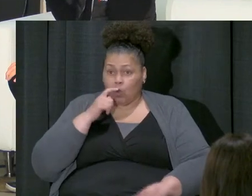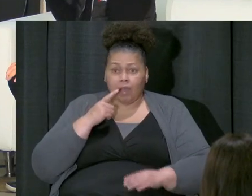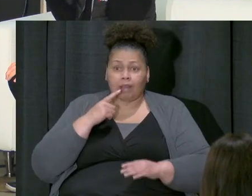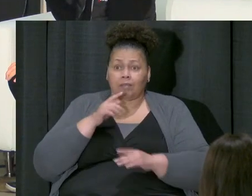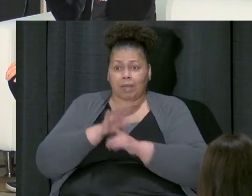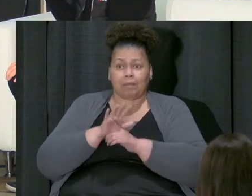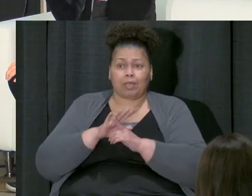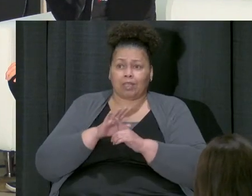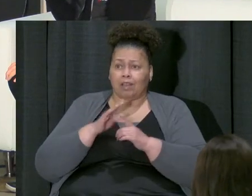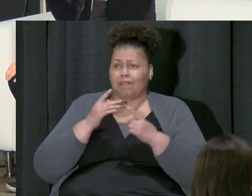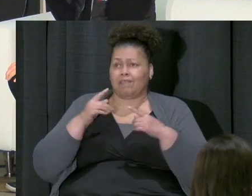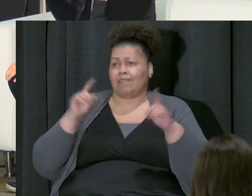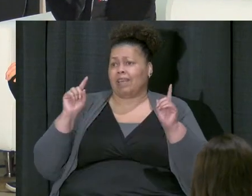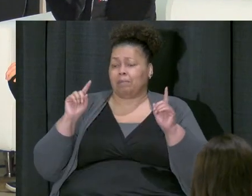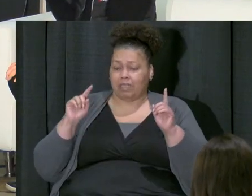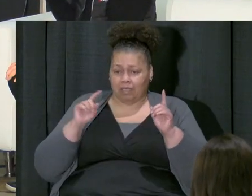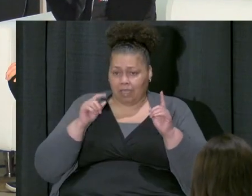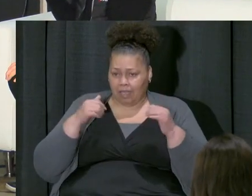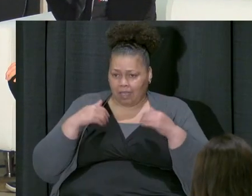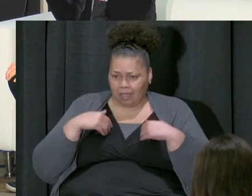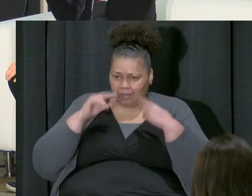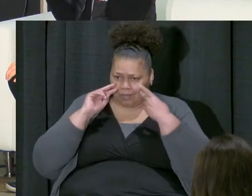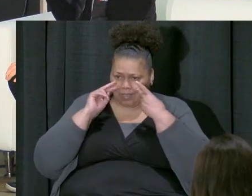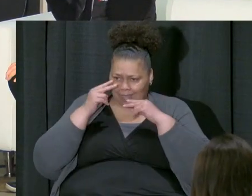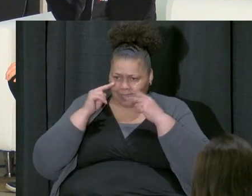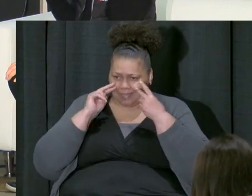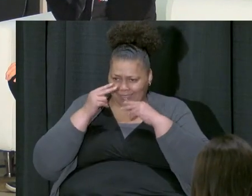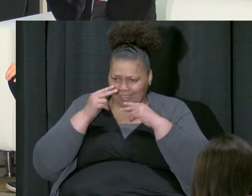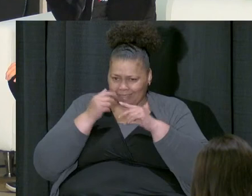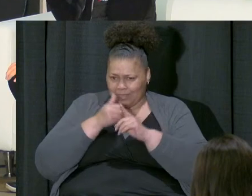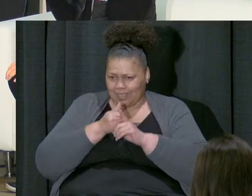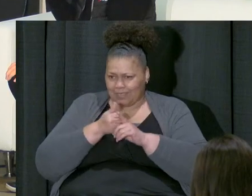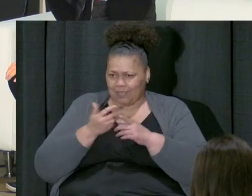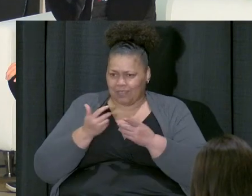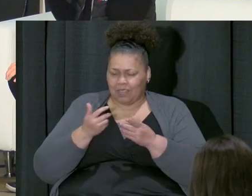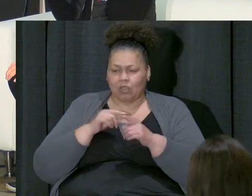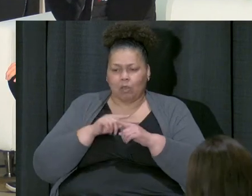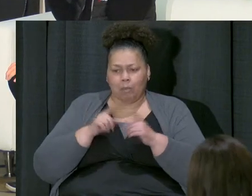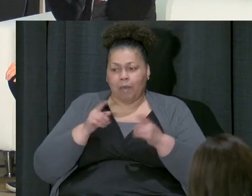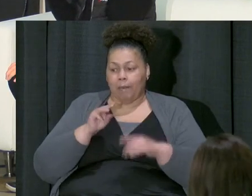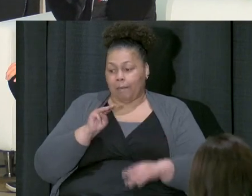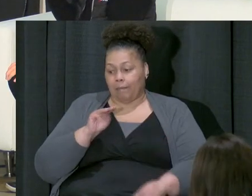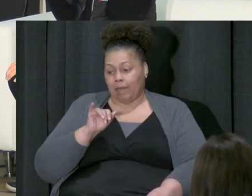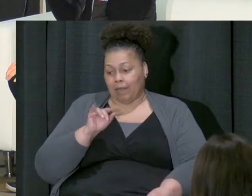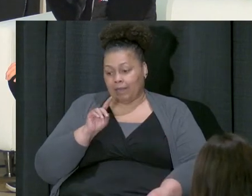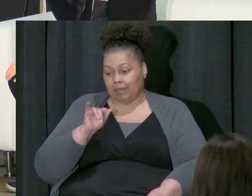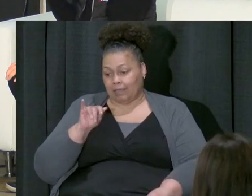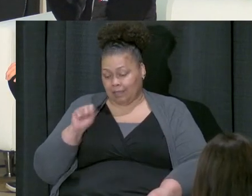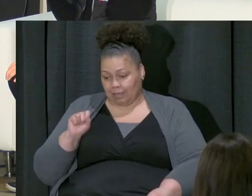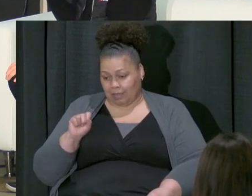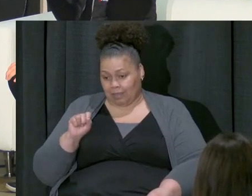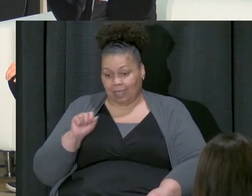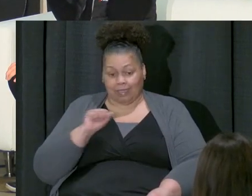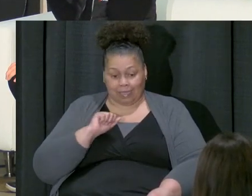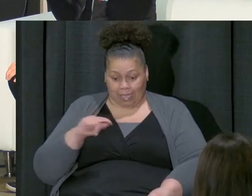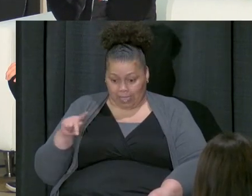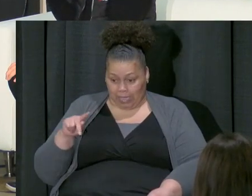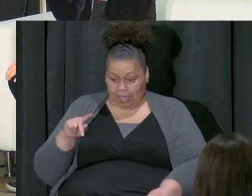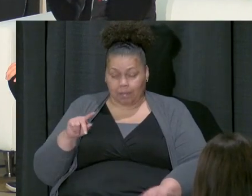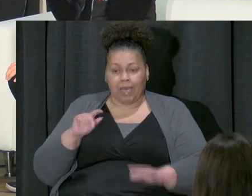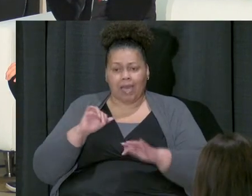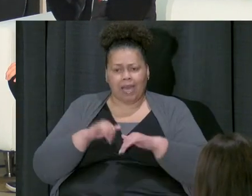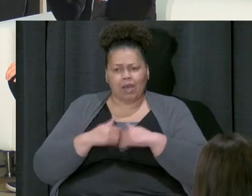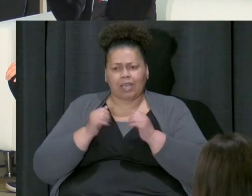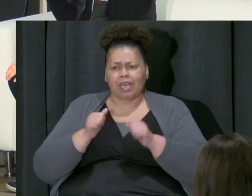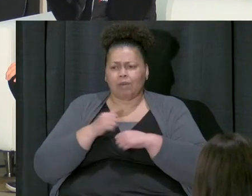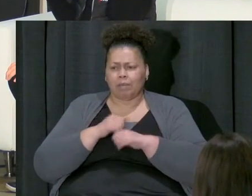So how now do we take MyDIS as a pervasive mobile app and make sure we get it in the hands of workers